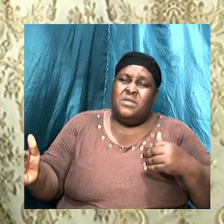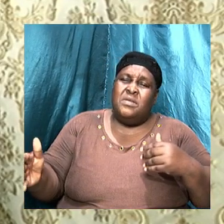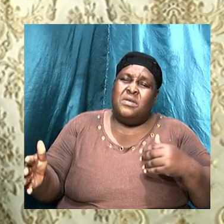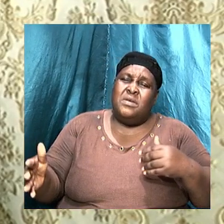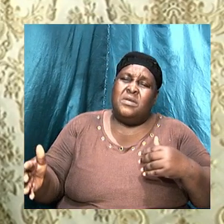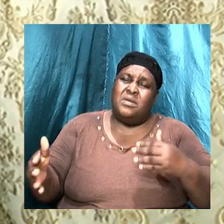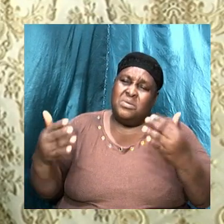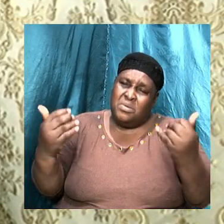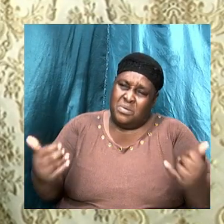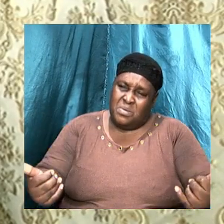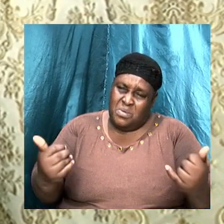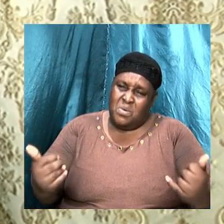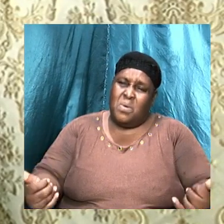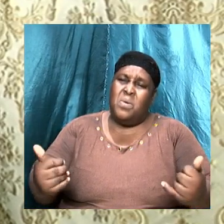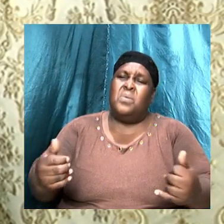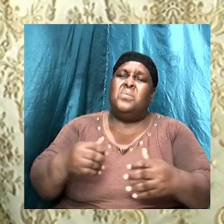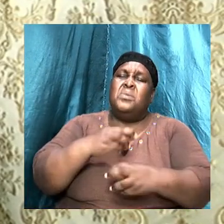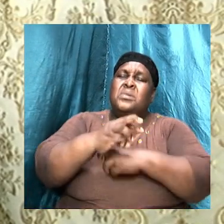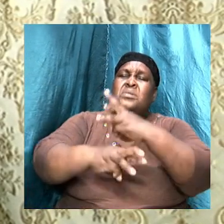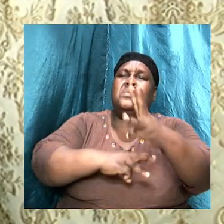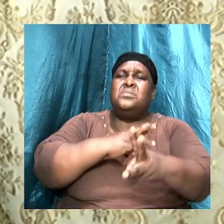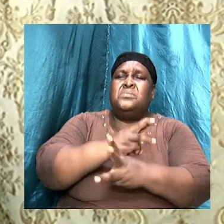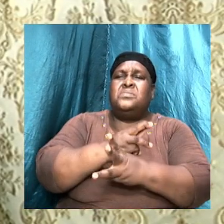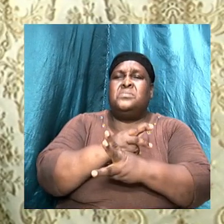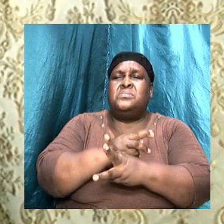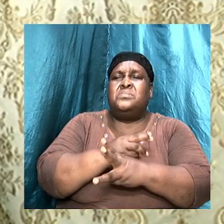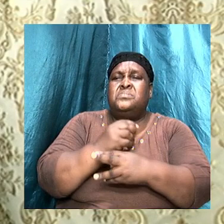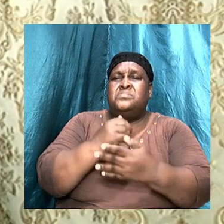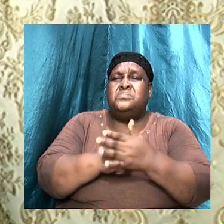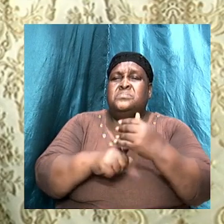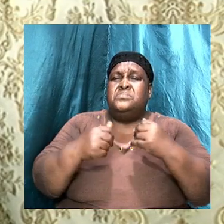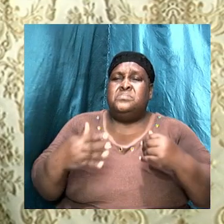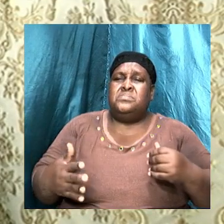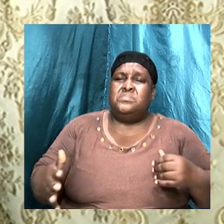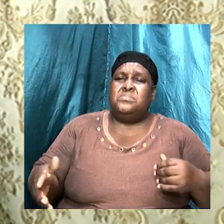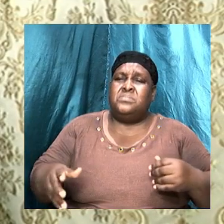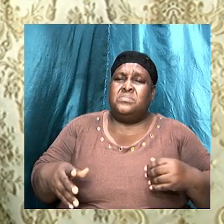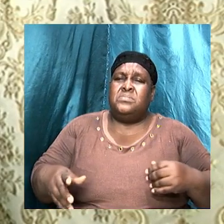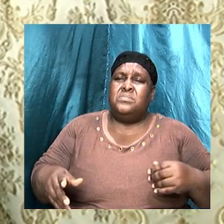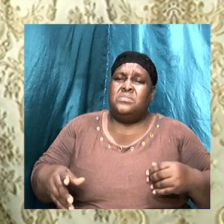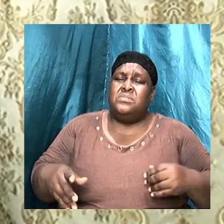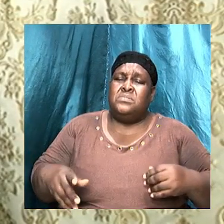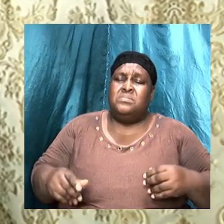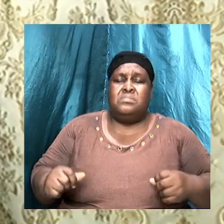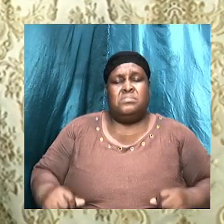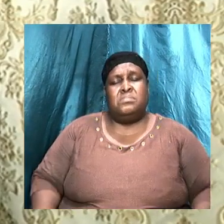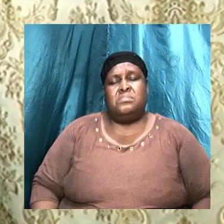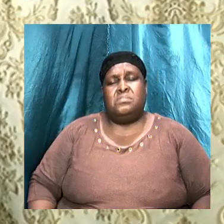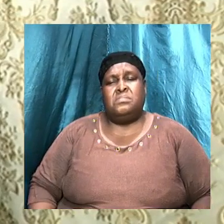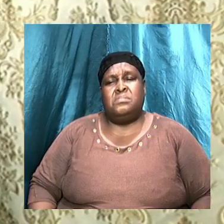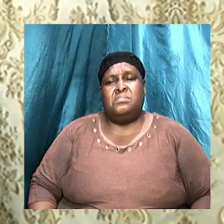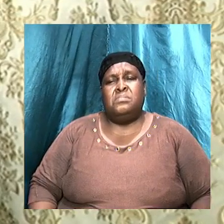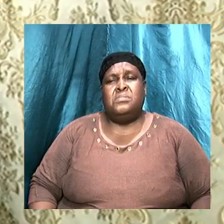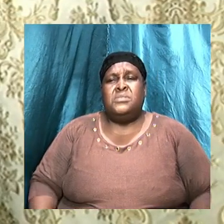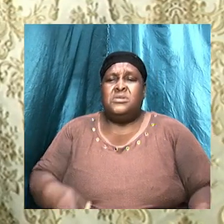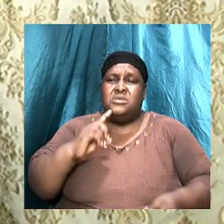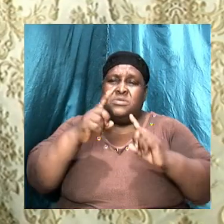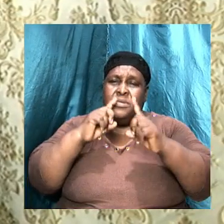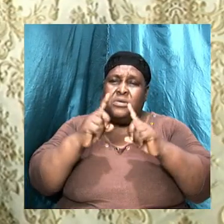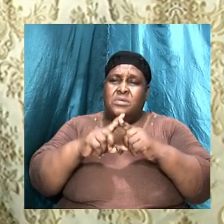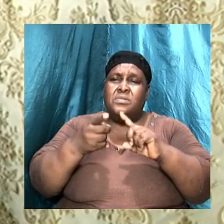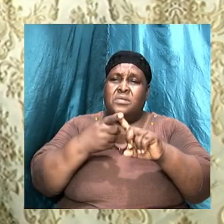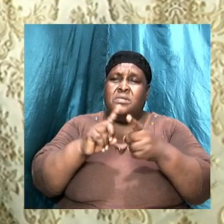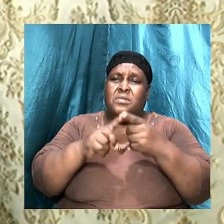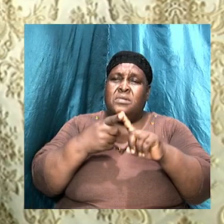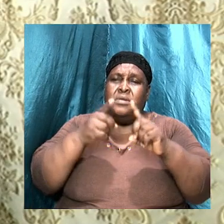present in the world. And some of the things that, you know, I was talking to a friend, you know, and he said, look here, doctrine